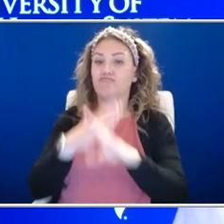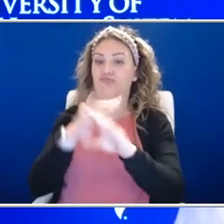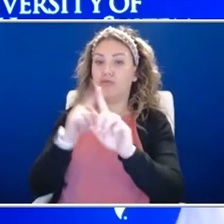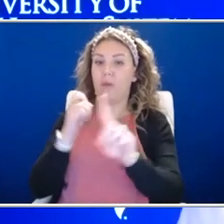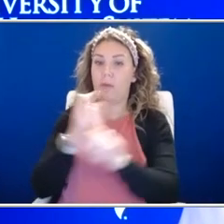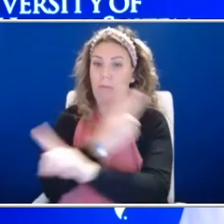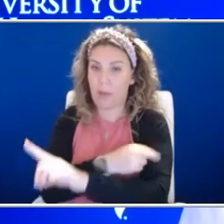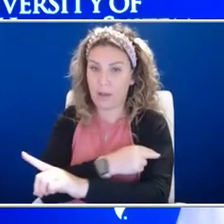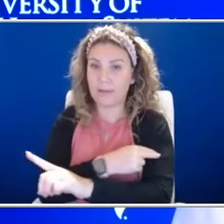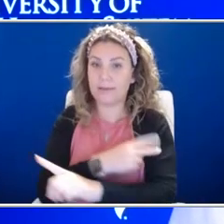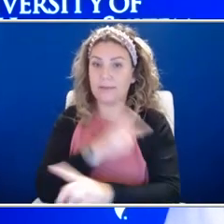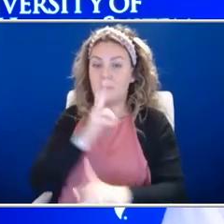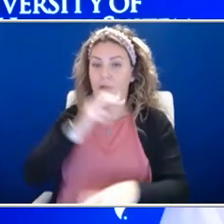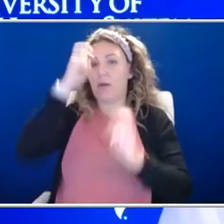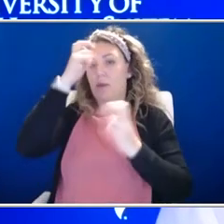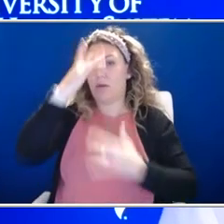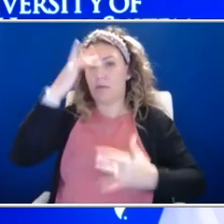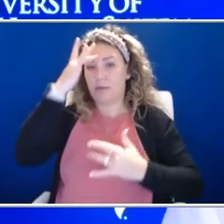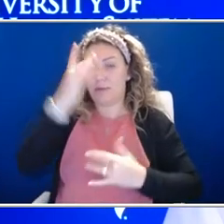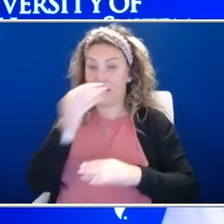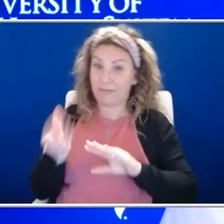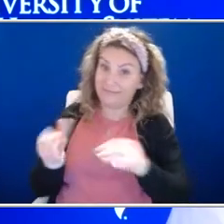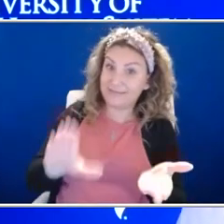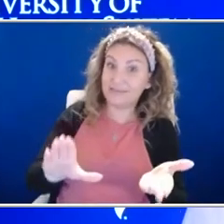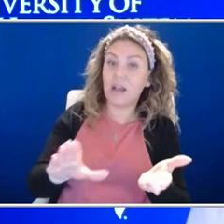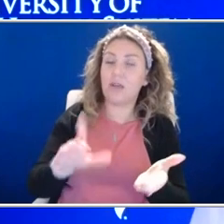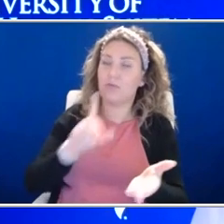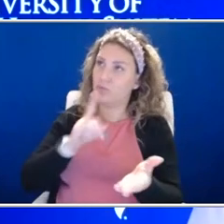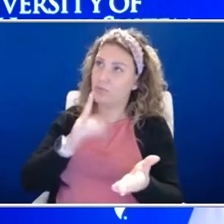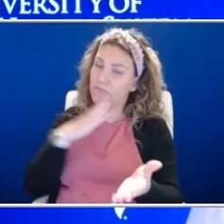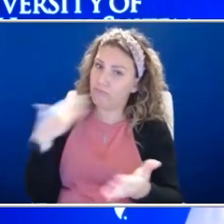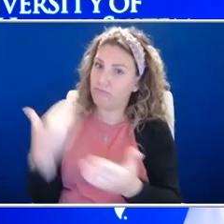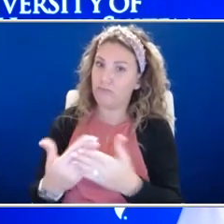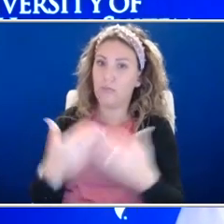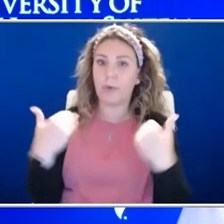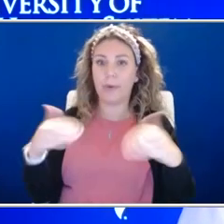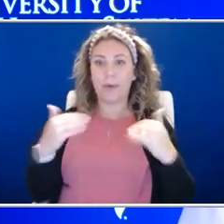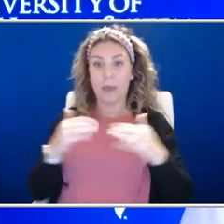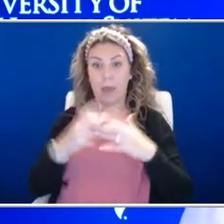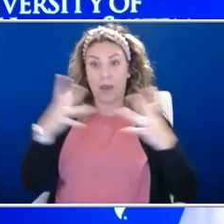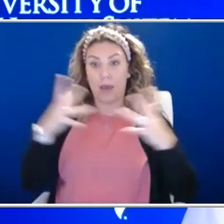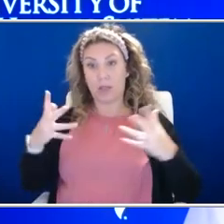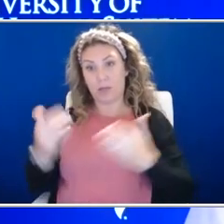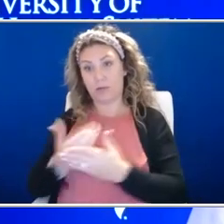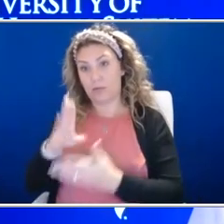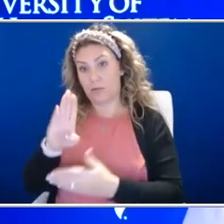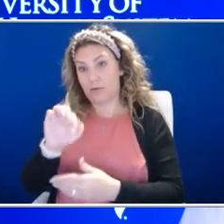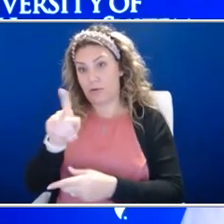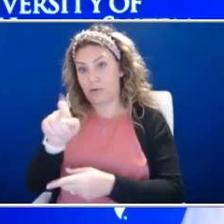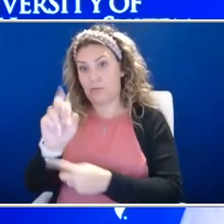severe disease, and death very, very well. How much will this new booster affect that and